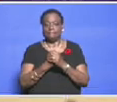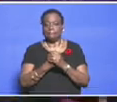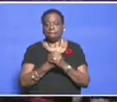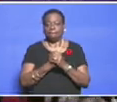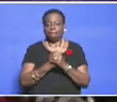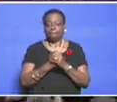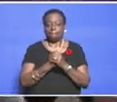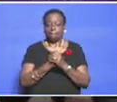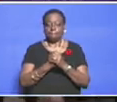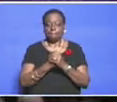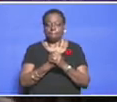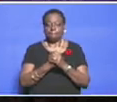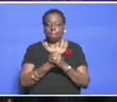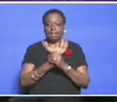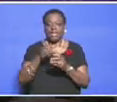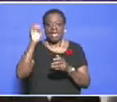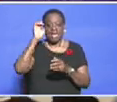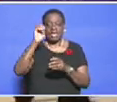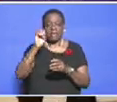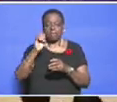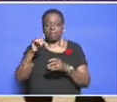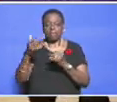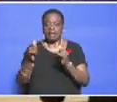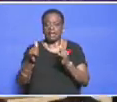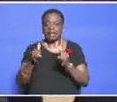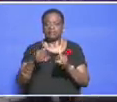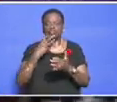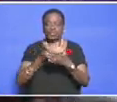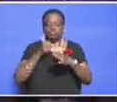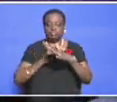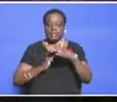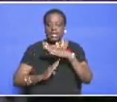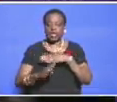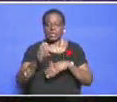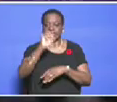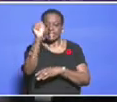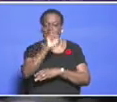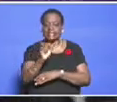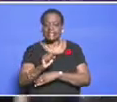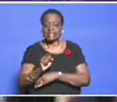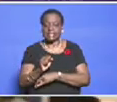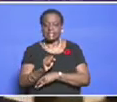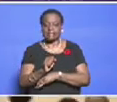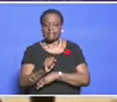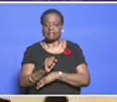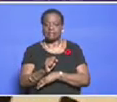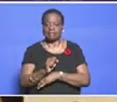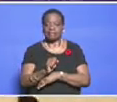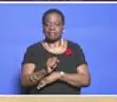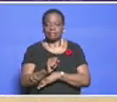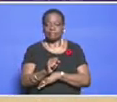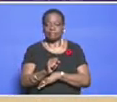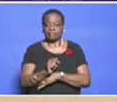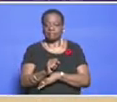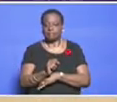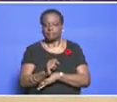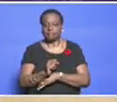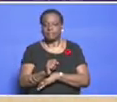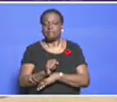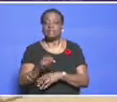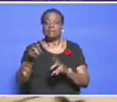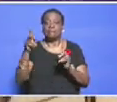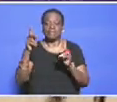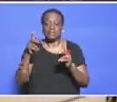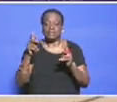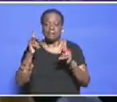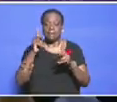from 3-point range. He played well below his season average of 19 points and 5 rebounds per game, the kind of output that has given him a permanent spot